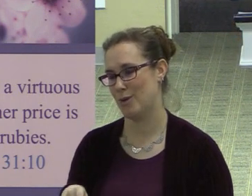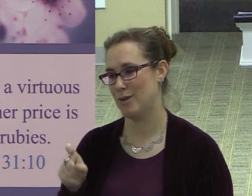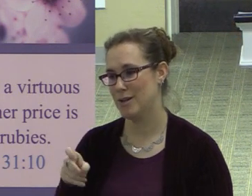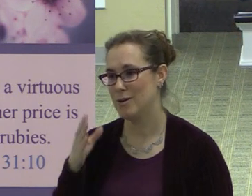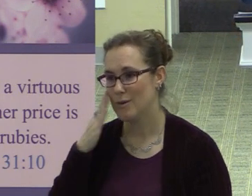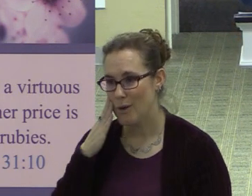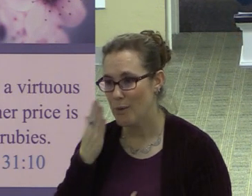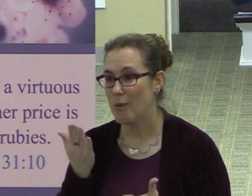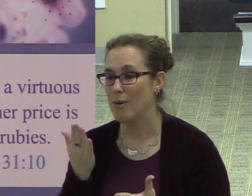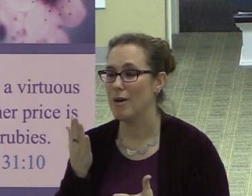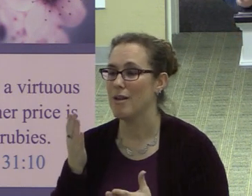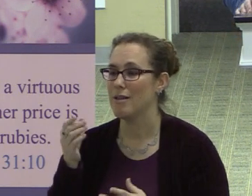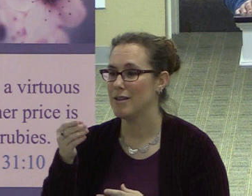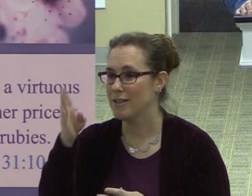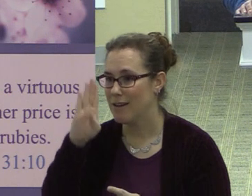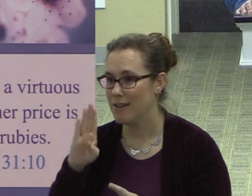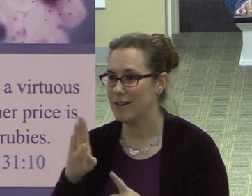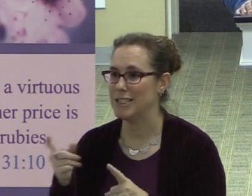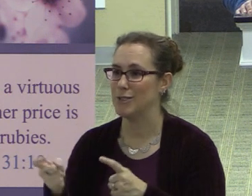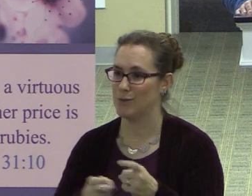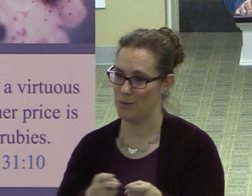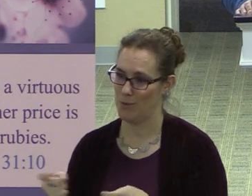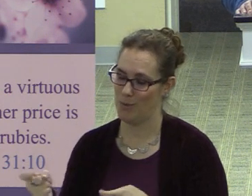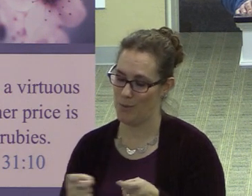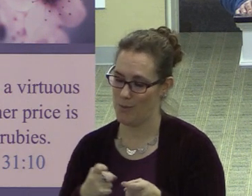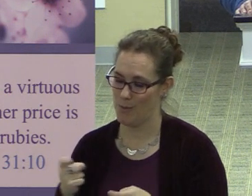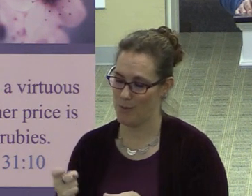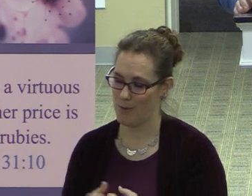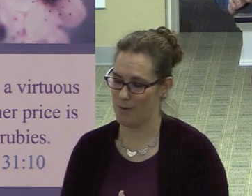that God's in control.